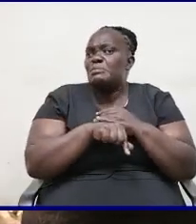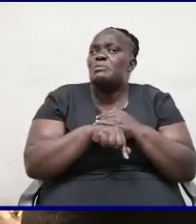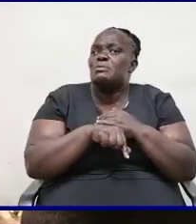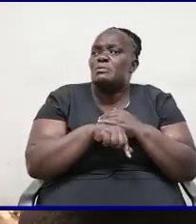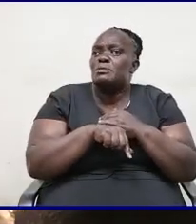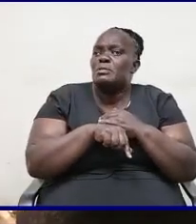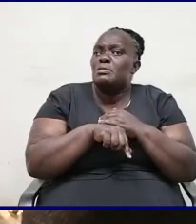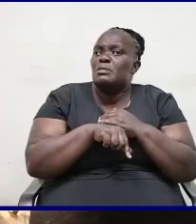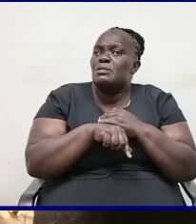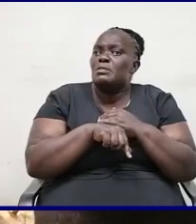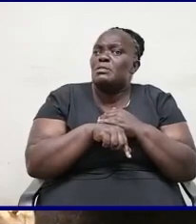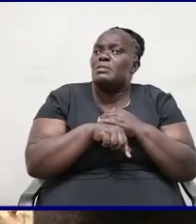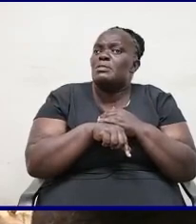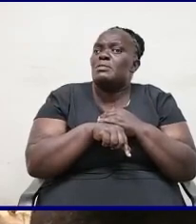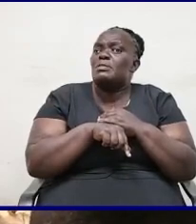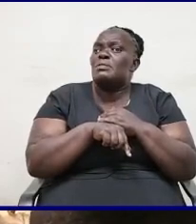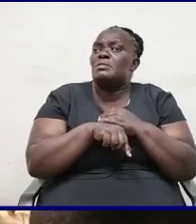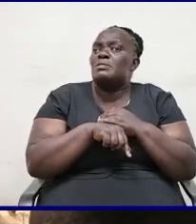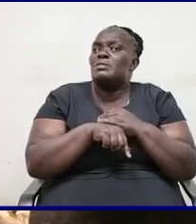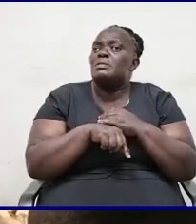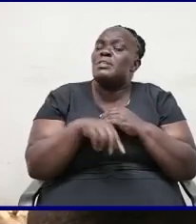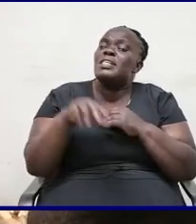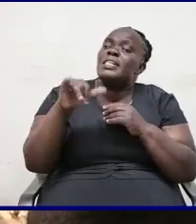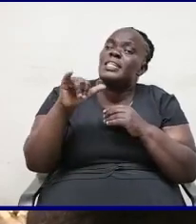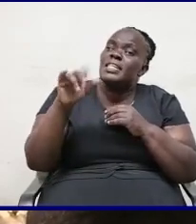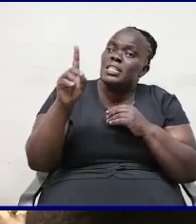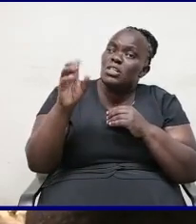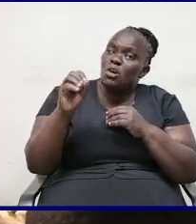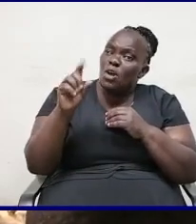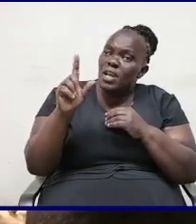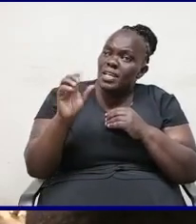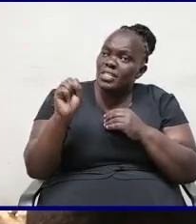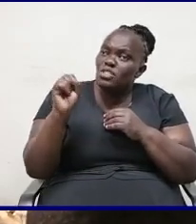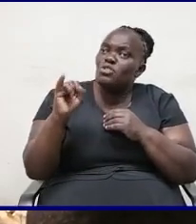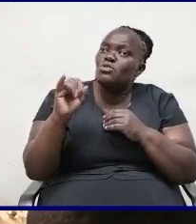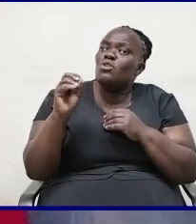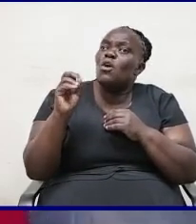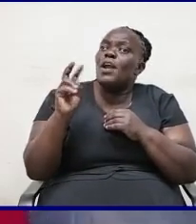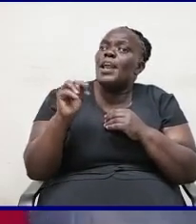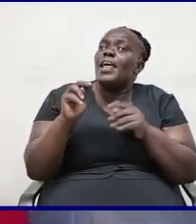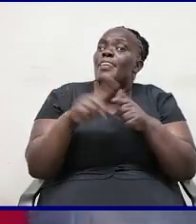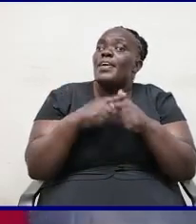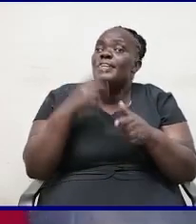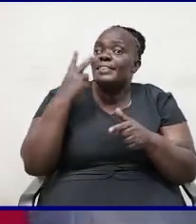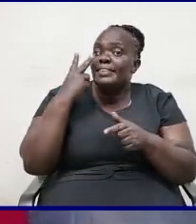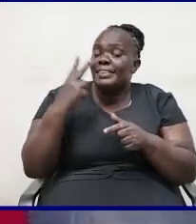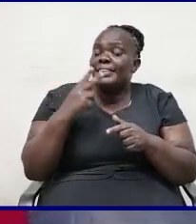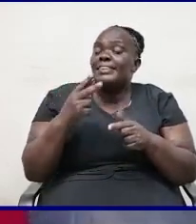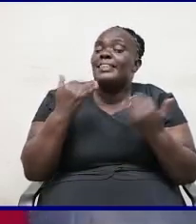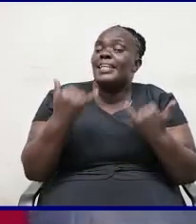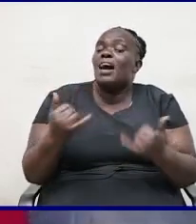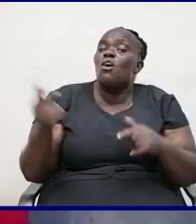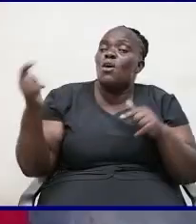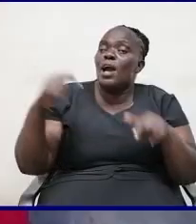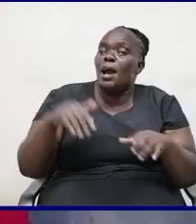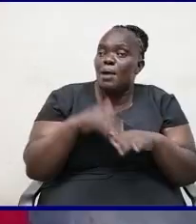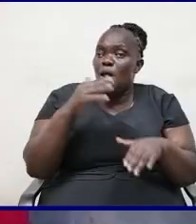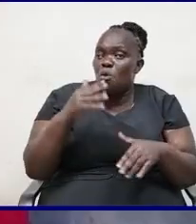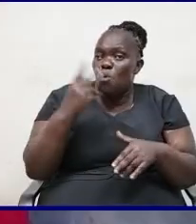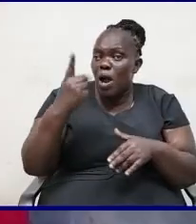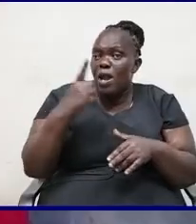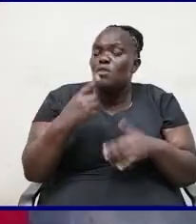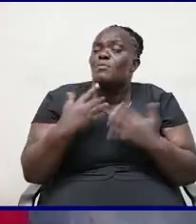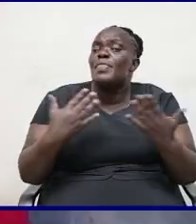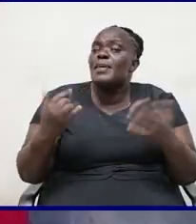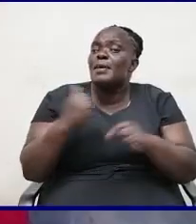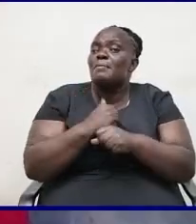Correct. Yeah. Dolly Show. Dolly Show. It is a Dolly Show. Dolly Show. Yes. Wonderful. Yes. And I could see now, let's come out to one of the things